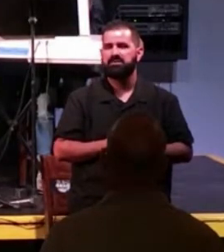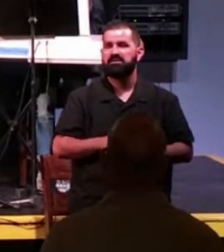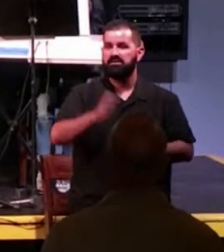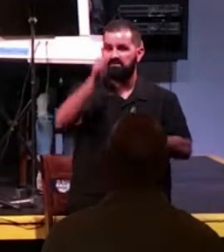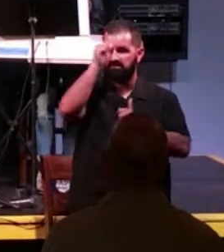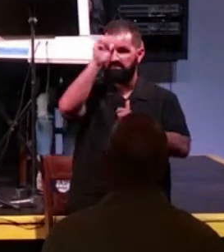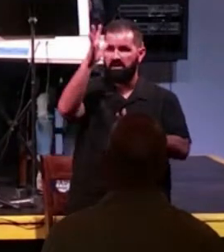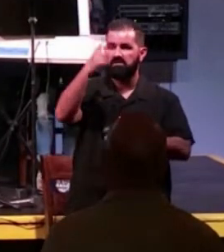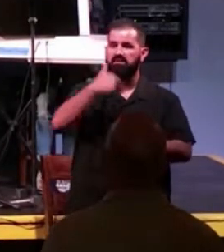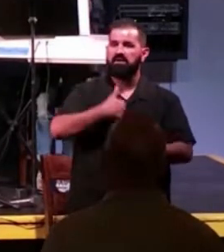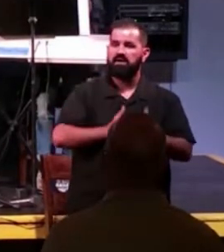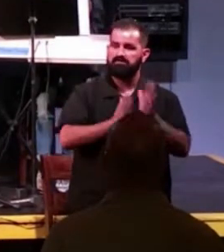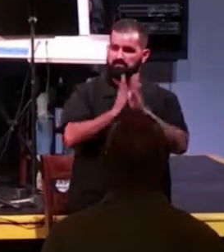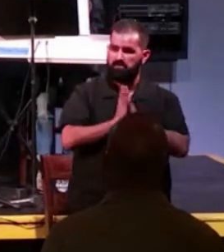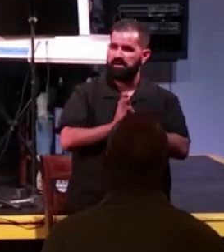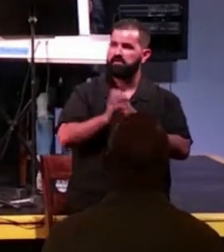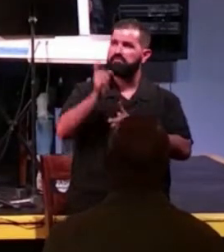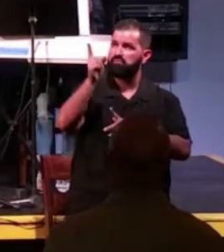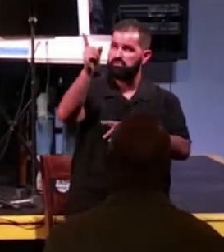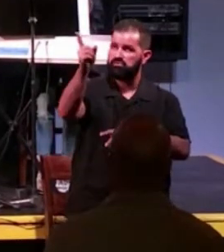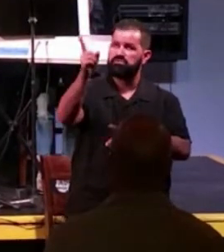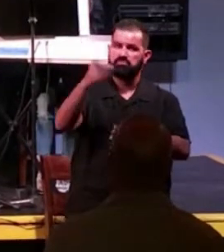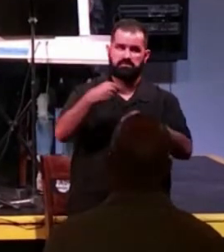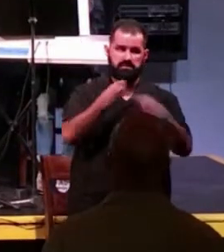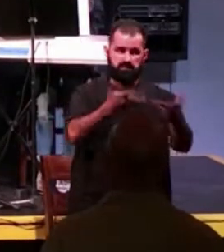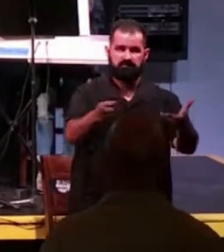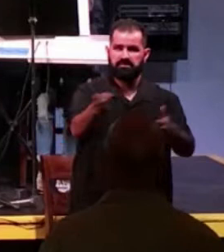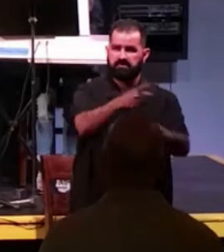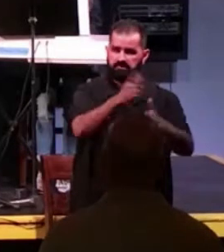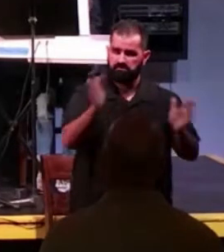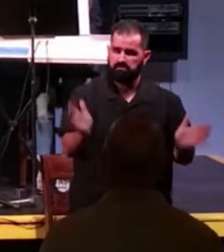Father, I pray that you will give them the courage you gave Naomi.